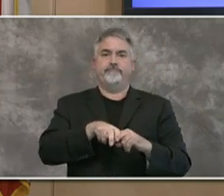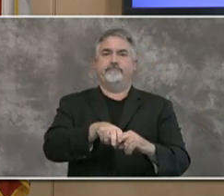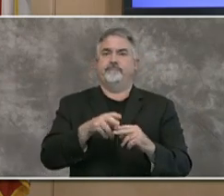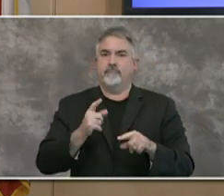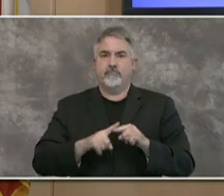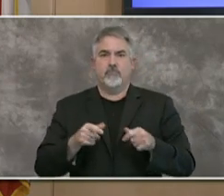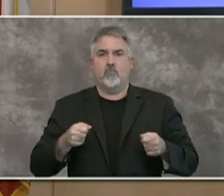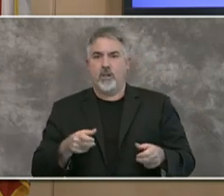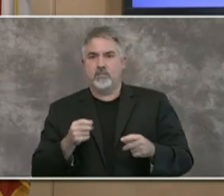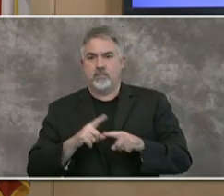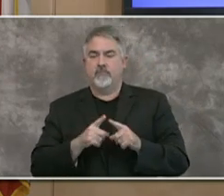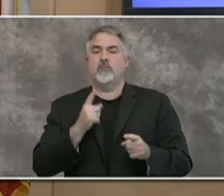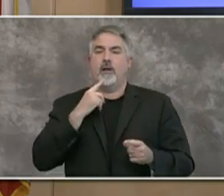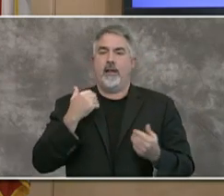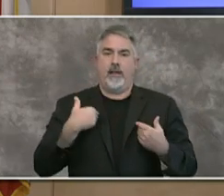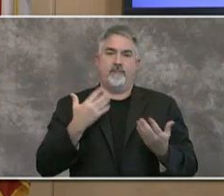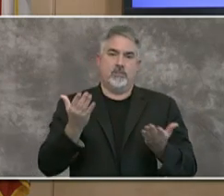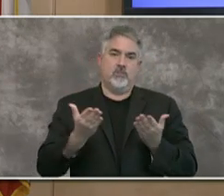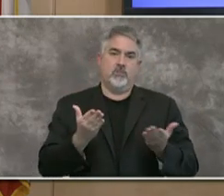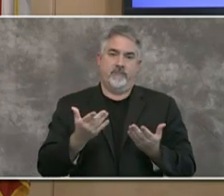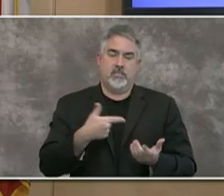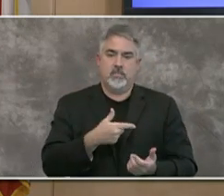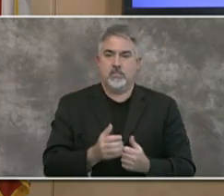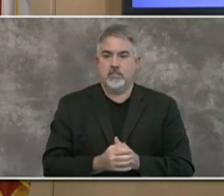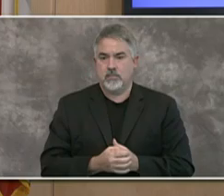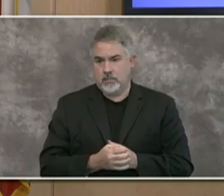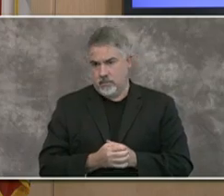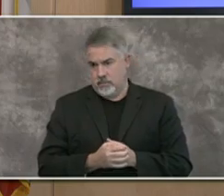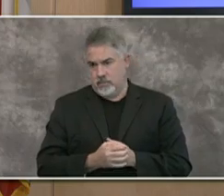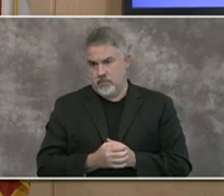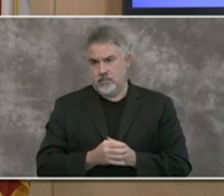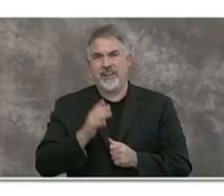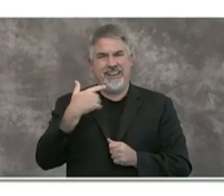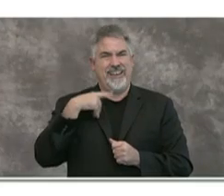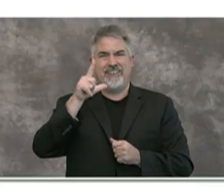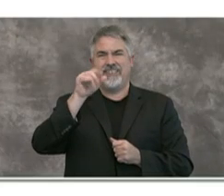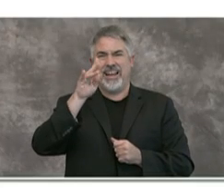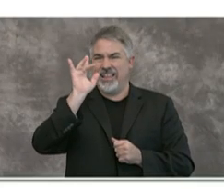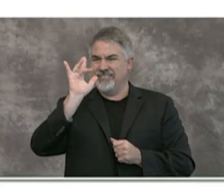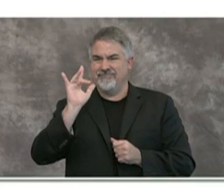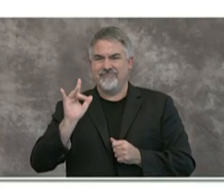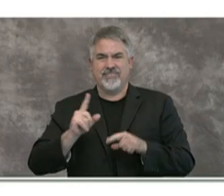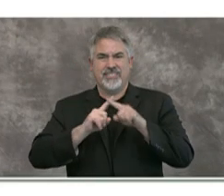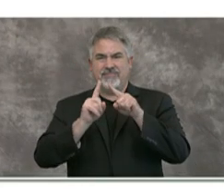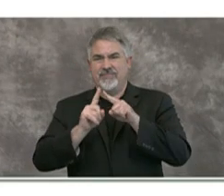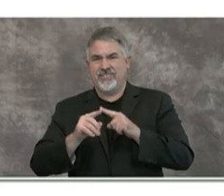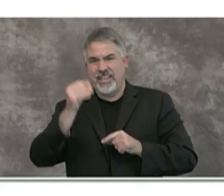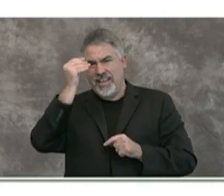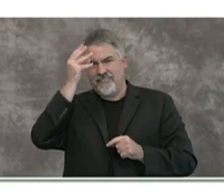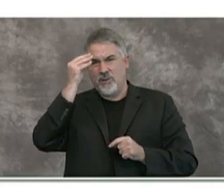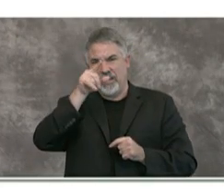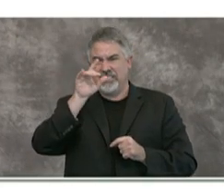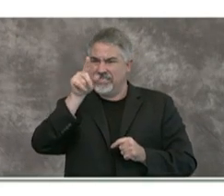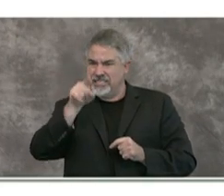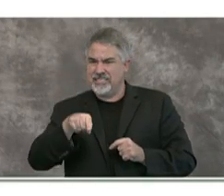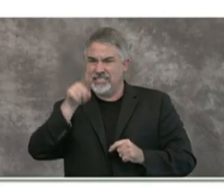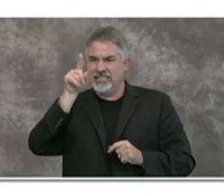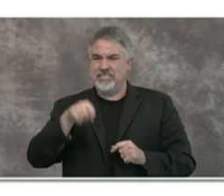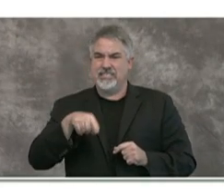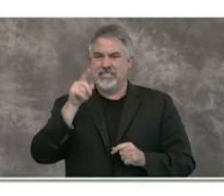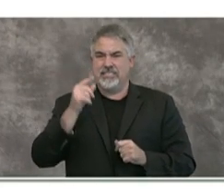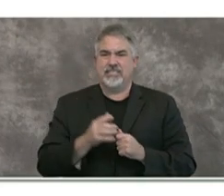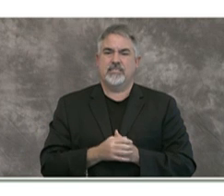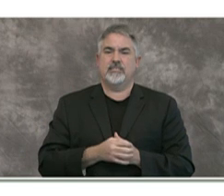Tai Chi instruction videos and a link to the San Diego Oasis, which offers a morning meditations with